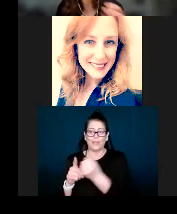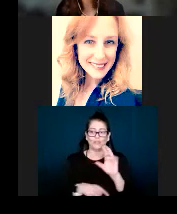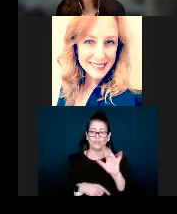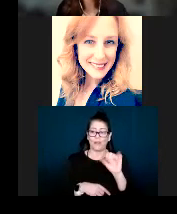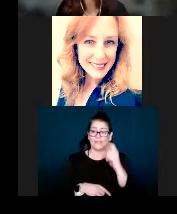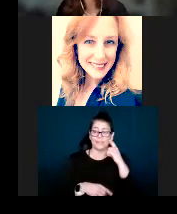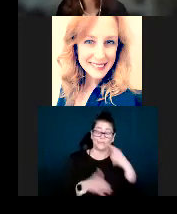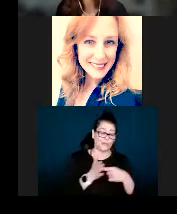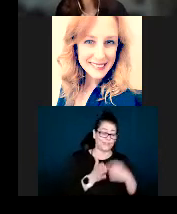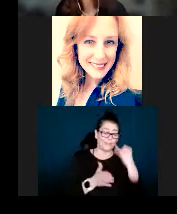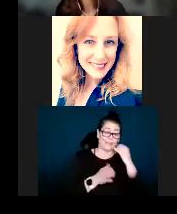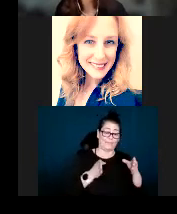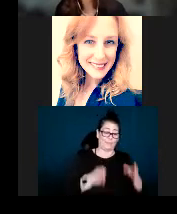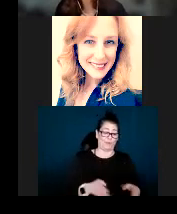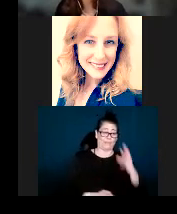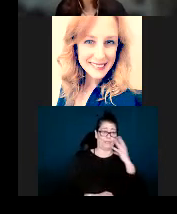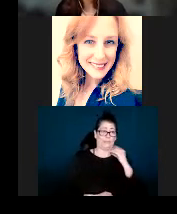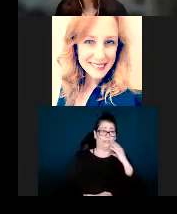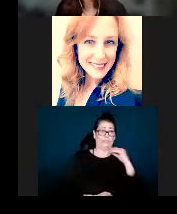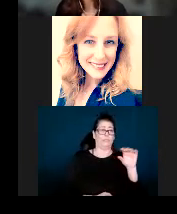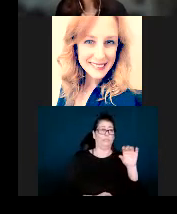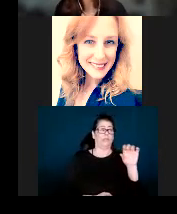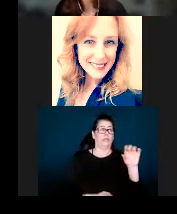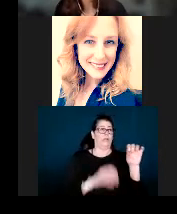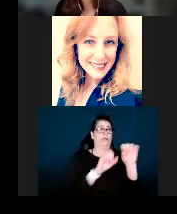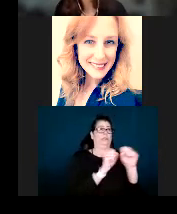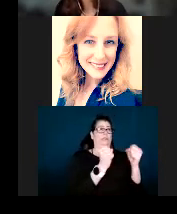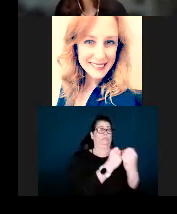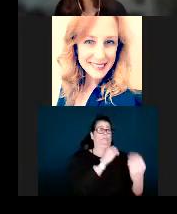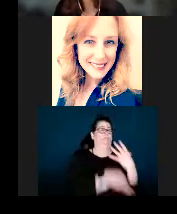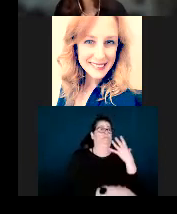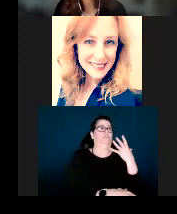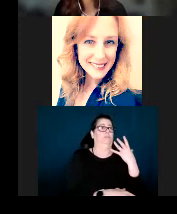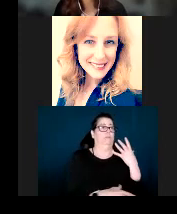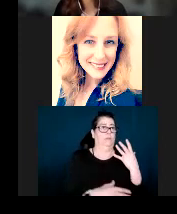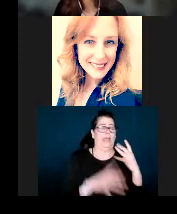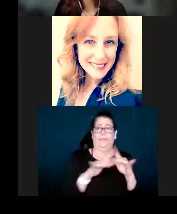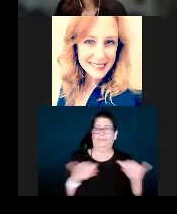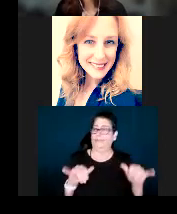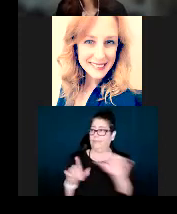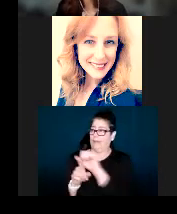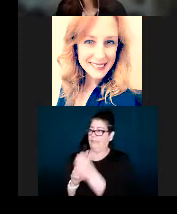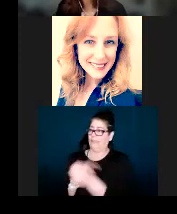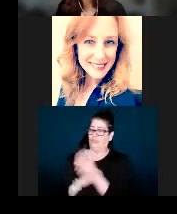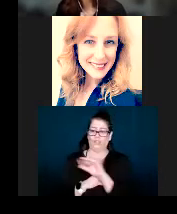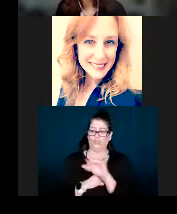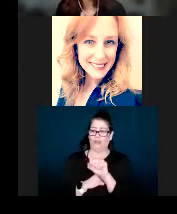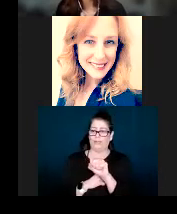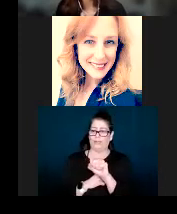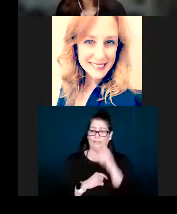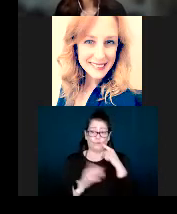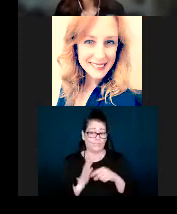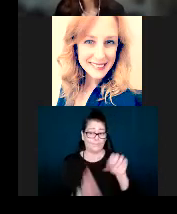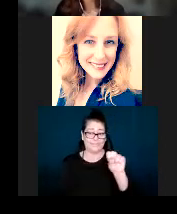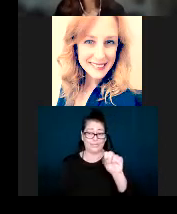experiences a crisis because of a sociocultural event, and then they also experience a situational crisis, such as a sexual assault,